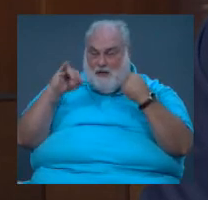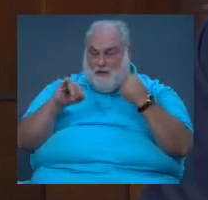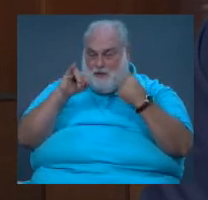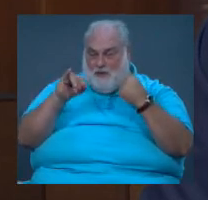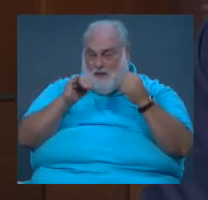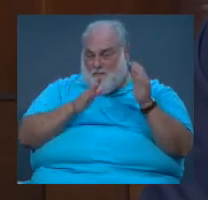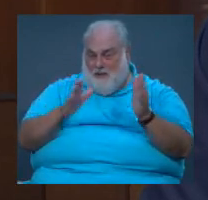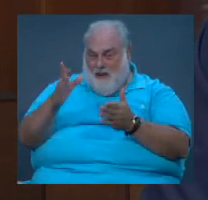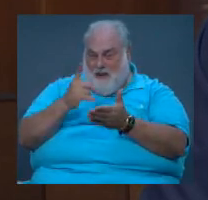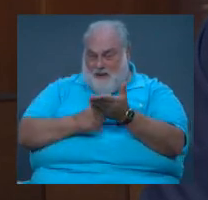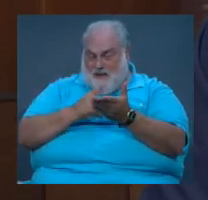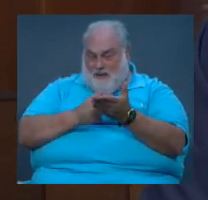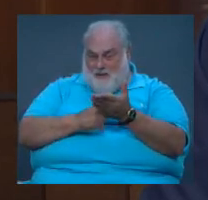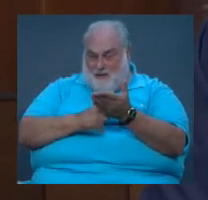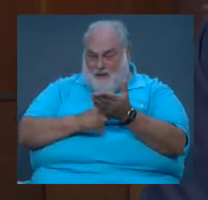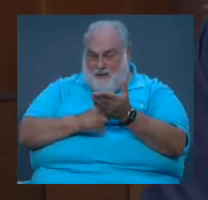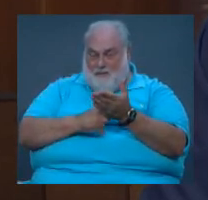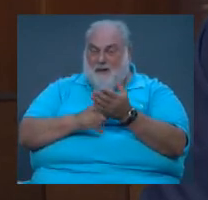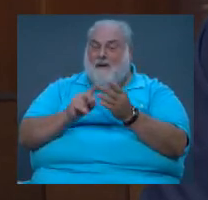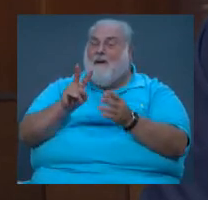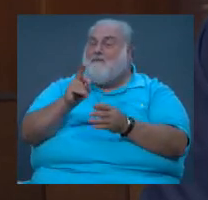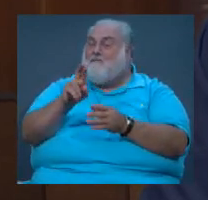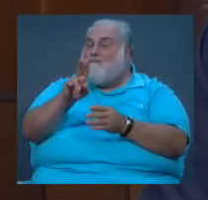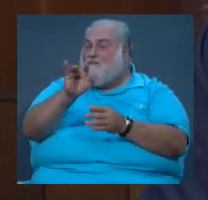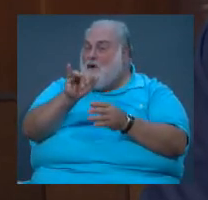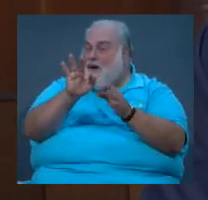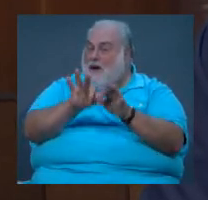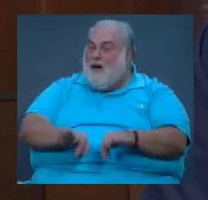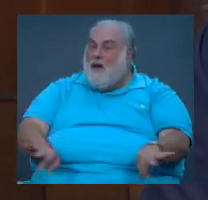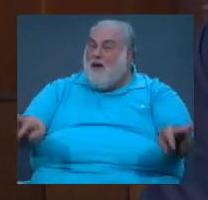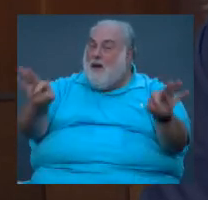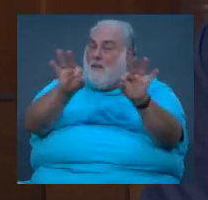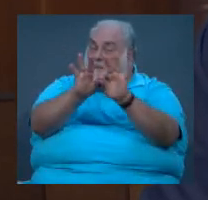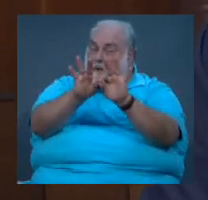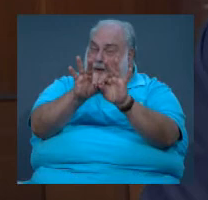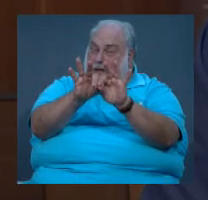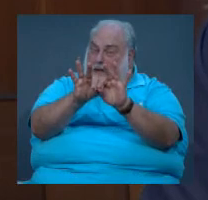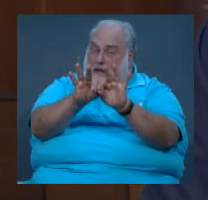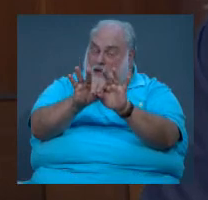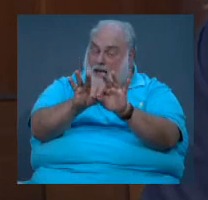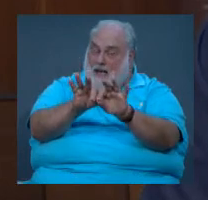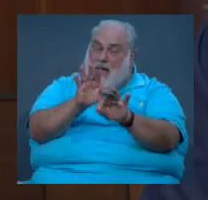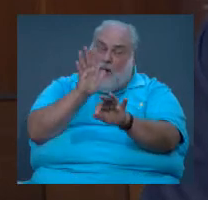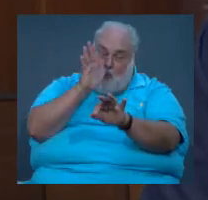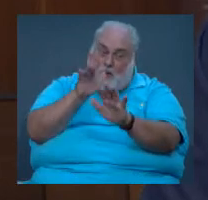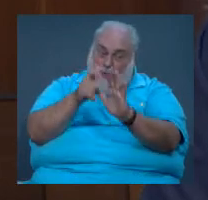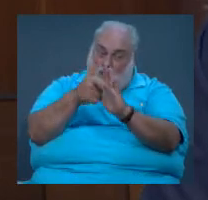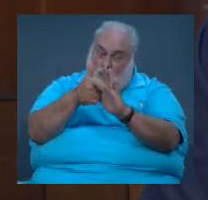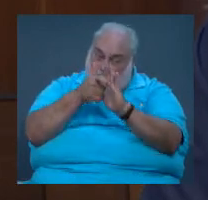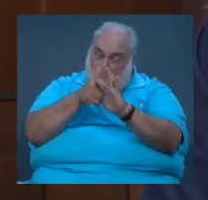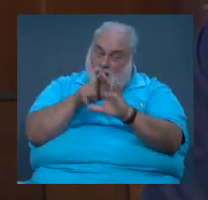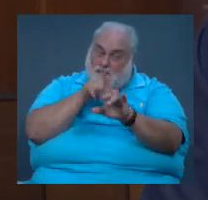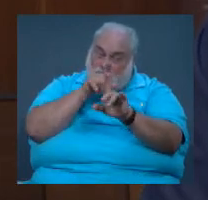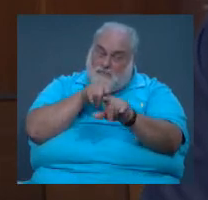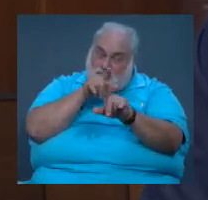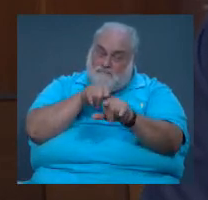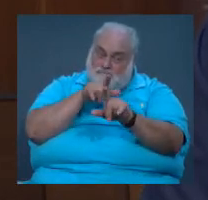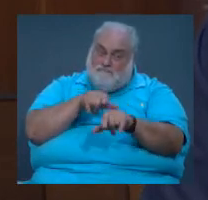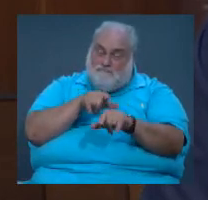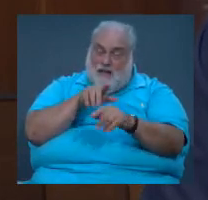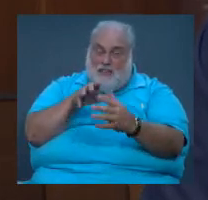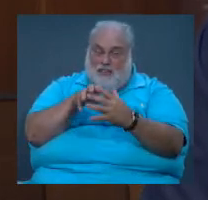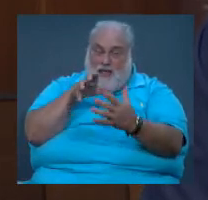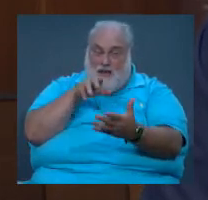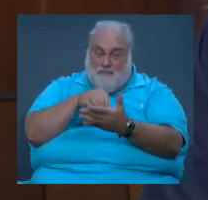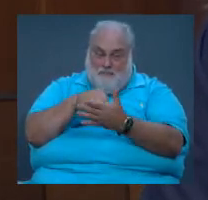plan discussion is going to be vitally important and dictates a lot of our budget,